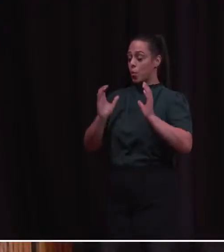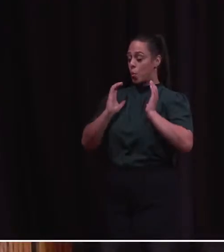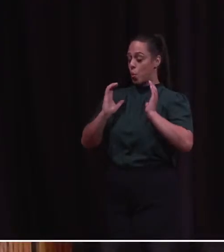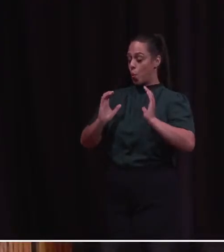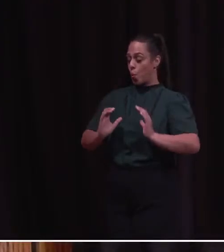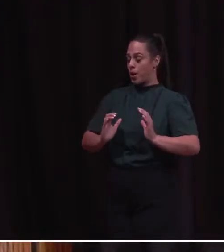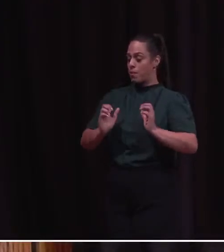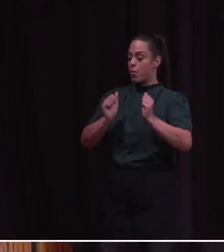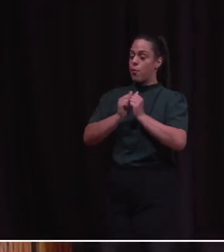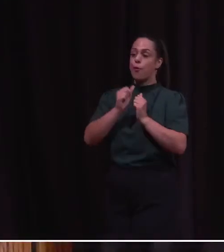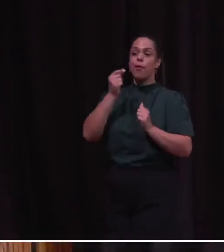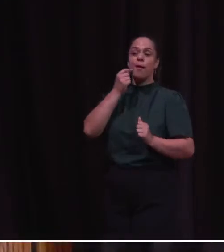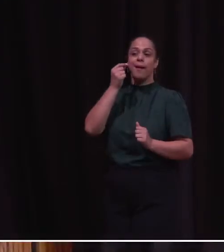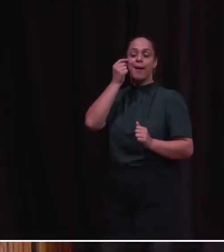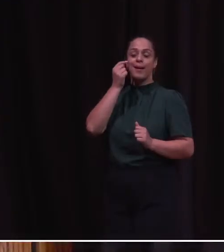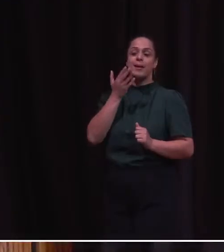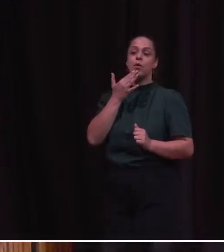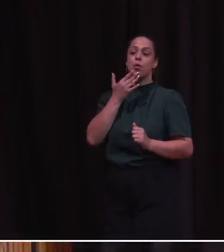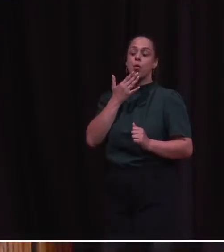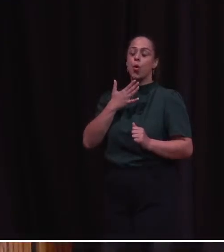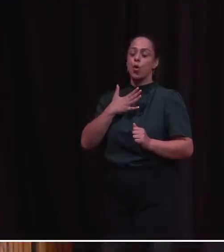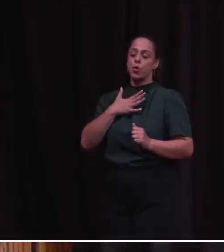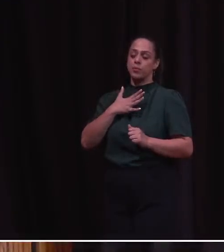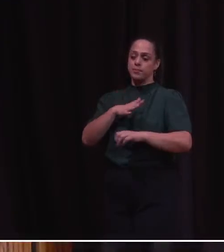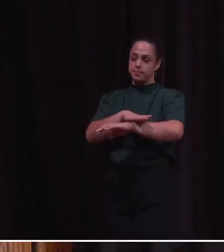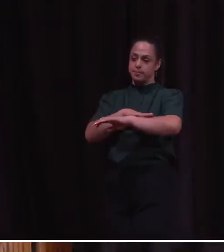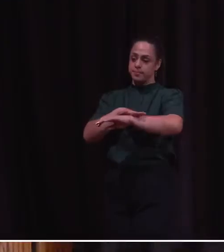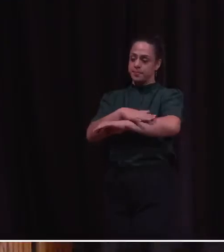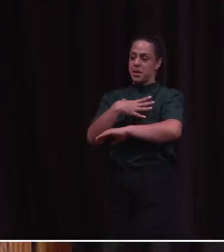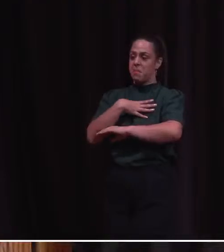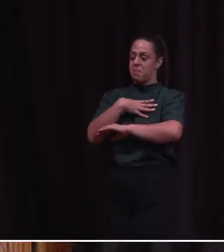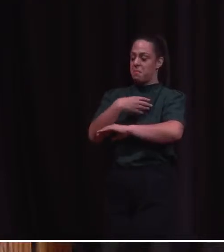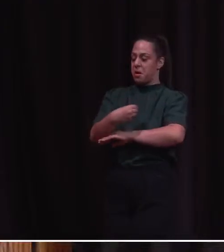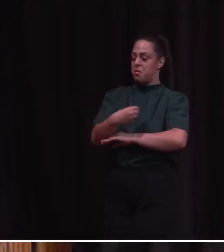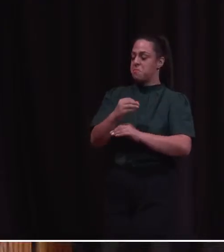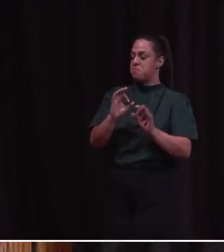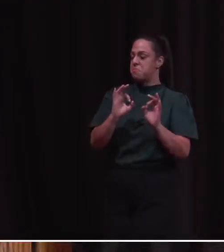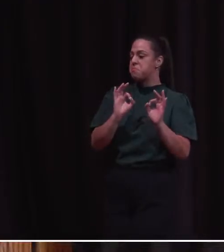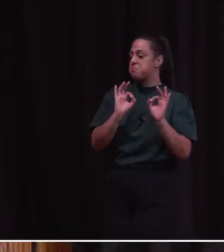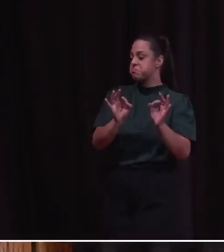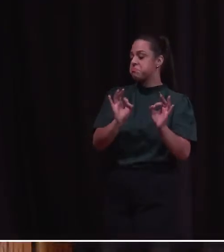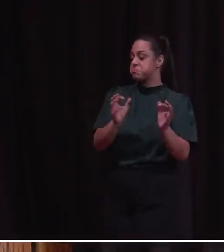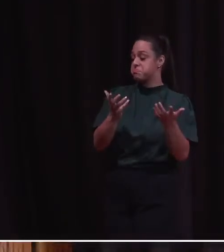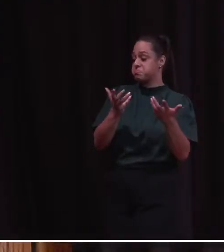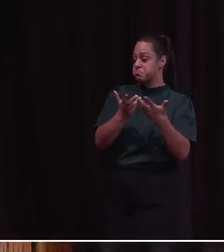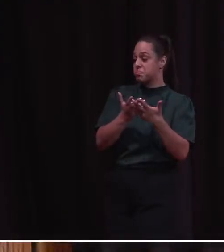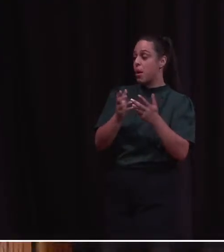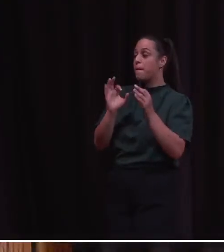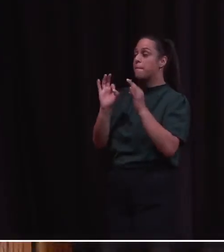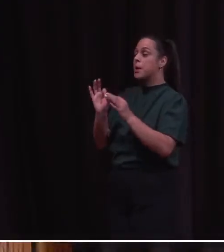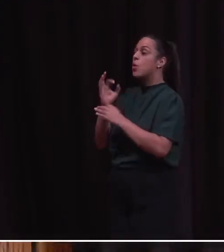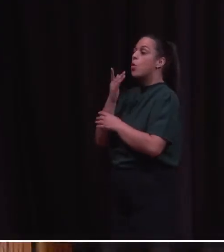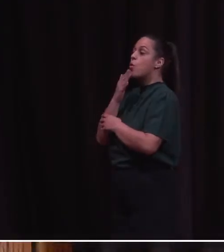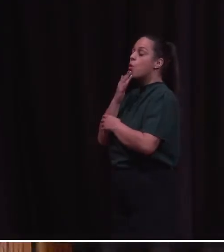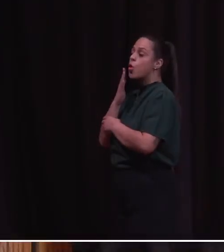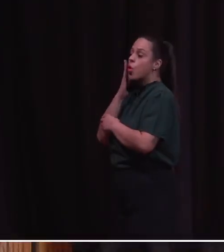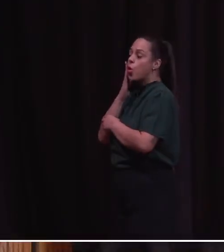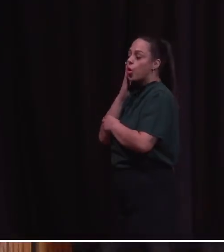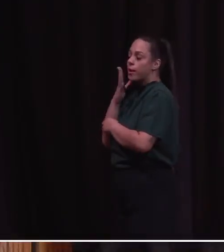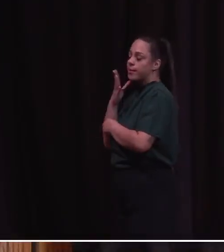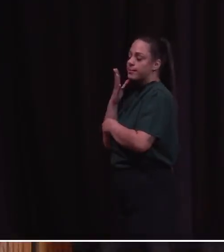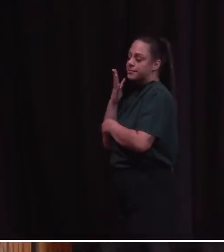the essential biological difference between whites and blacks. So from the very